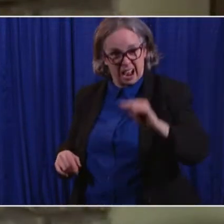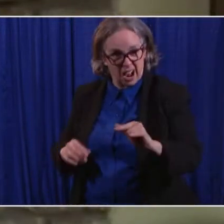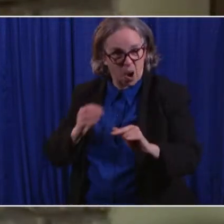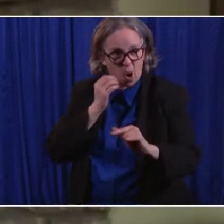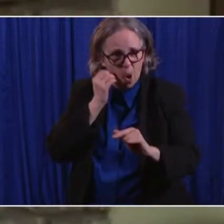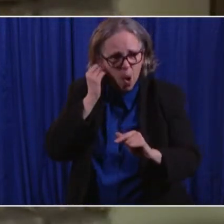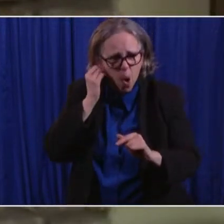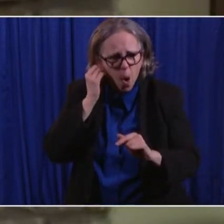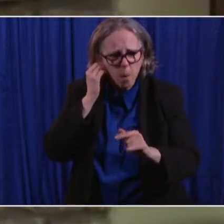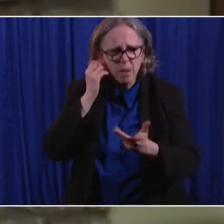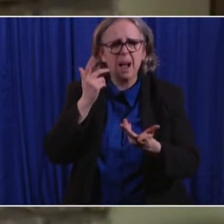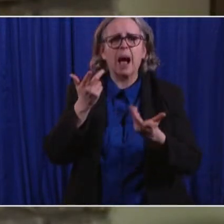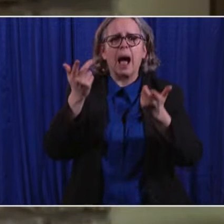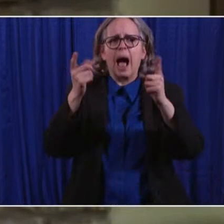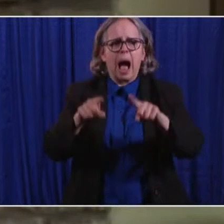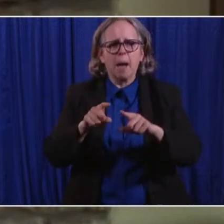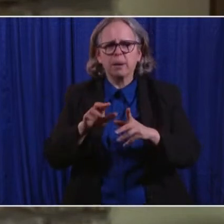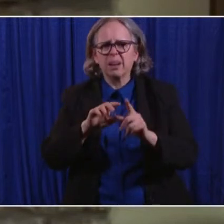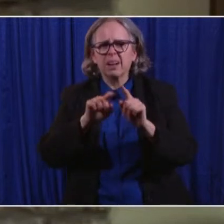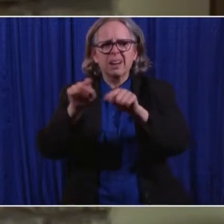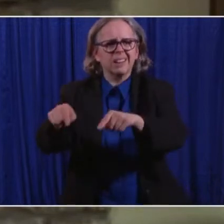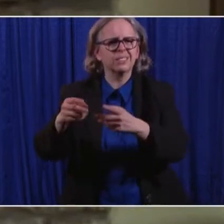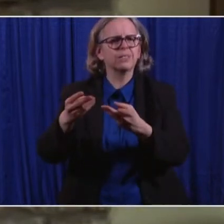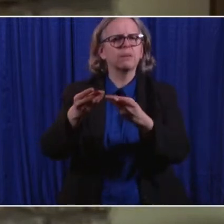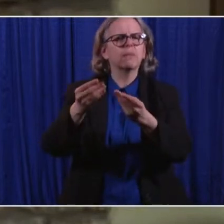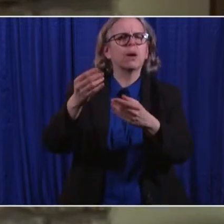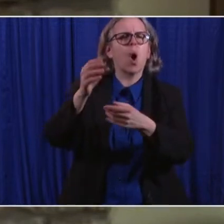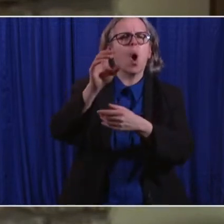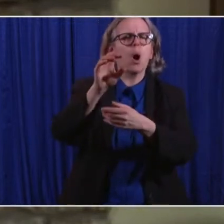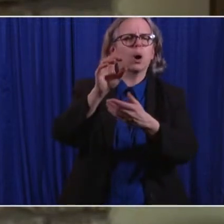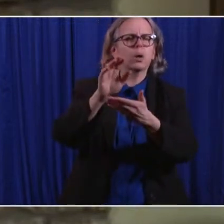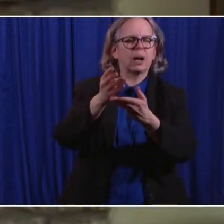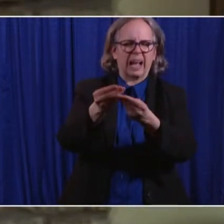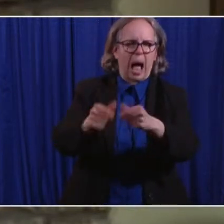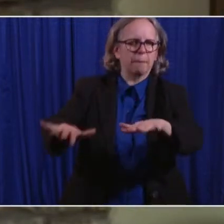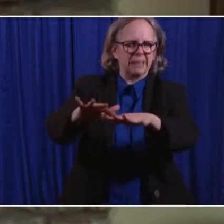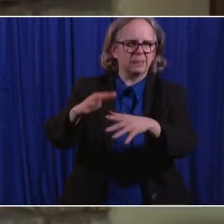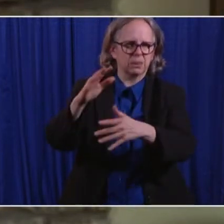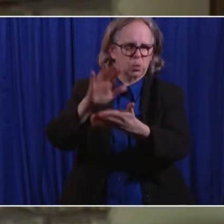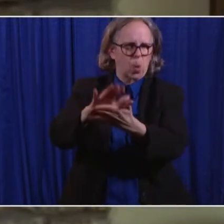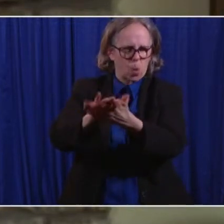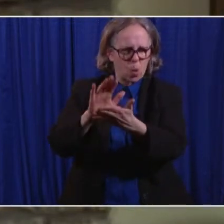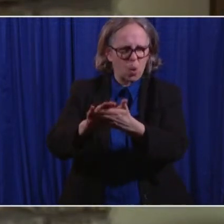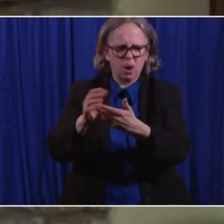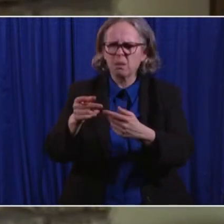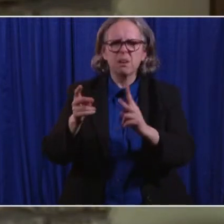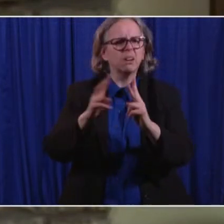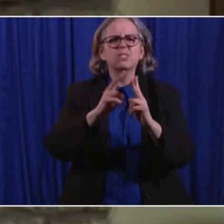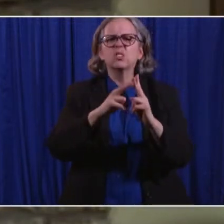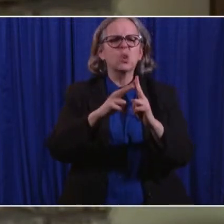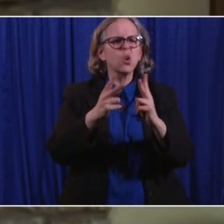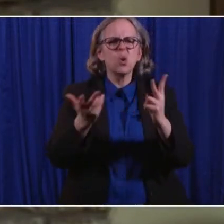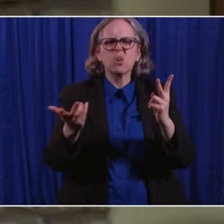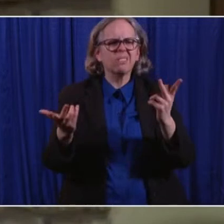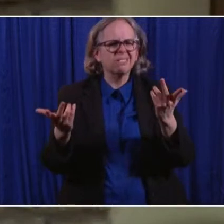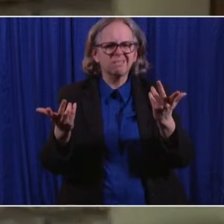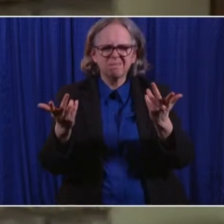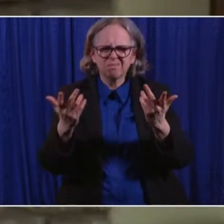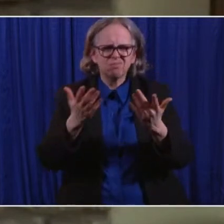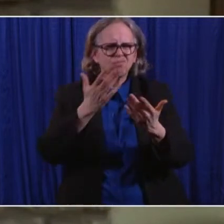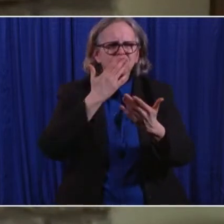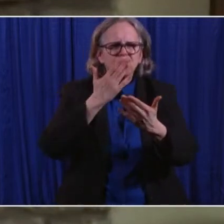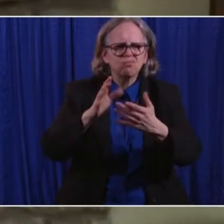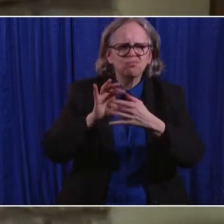campus. Now, they were very cooperative. They did everything that the Butler County